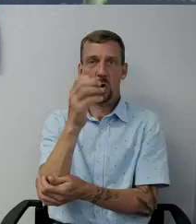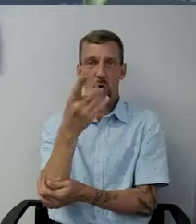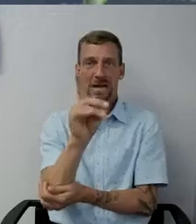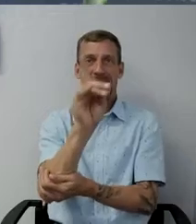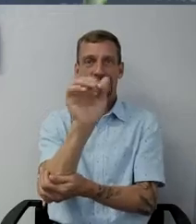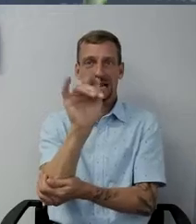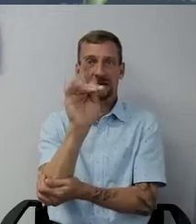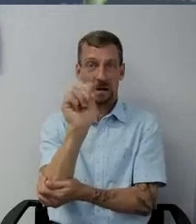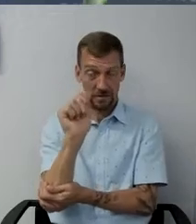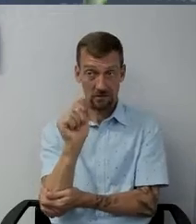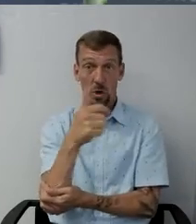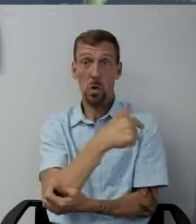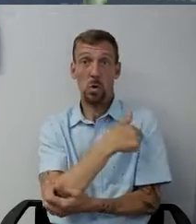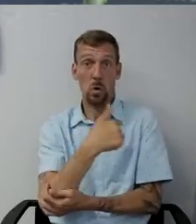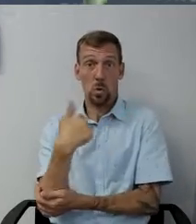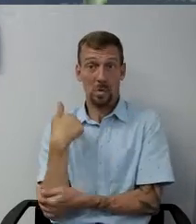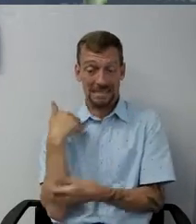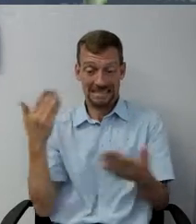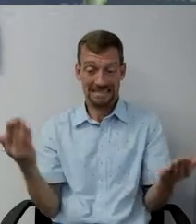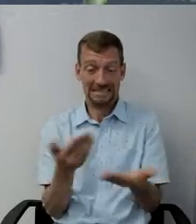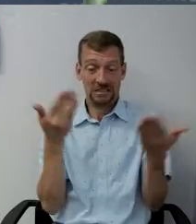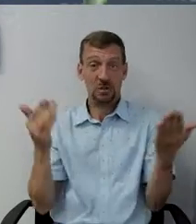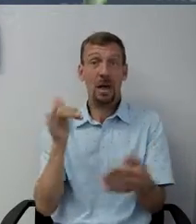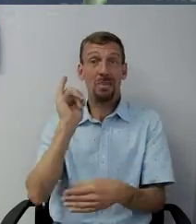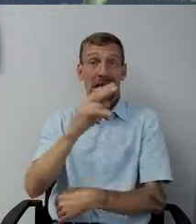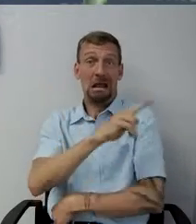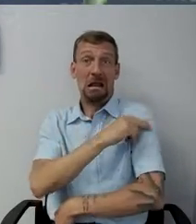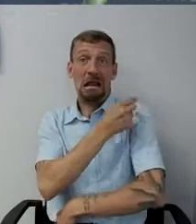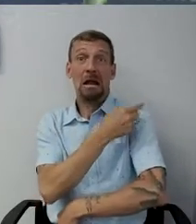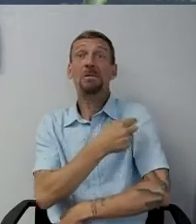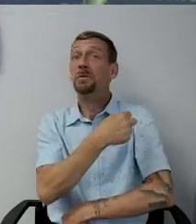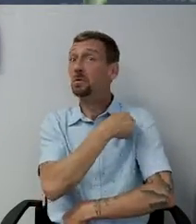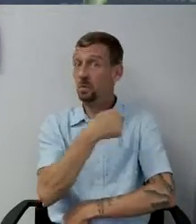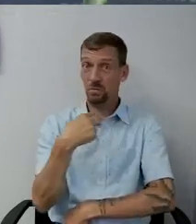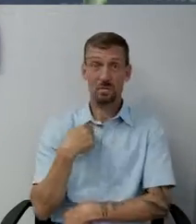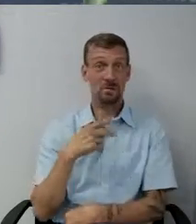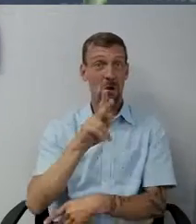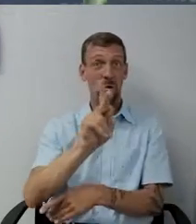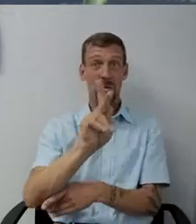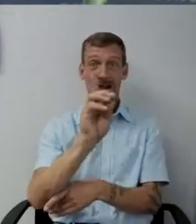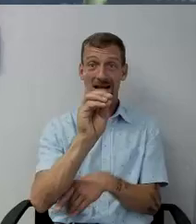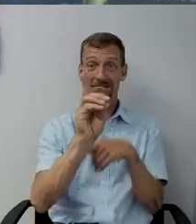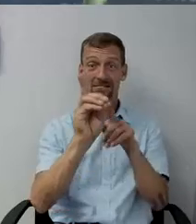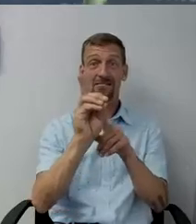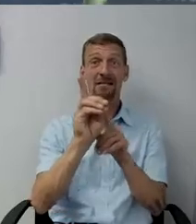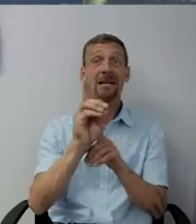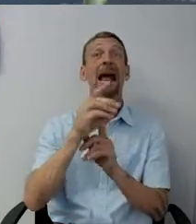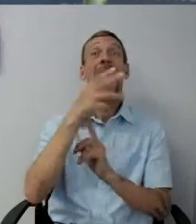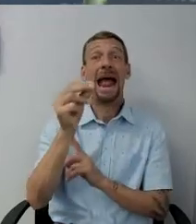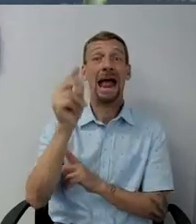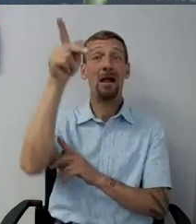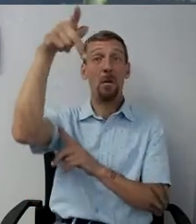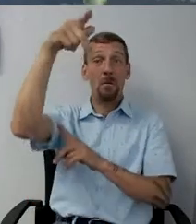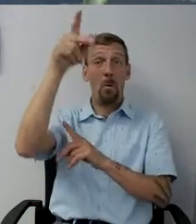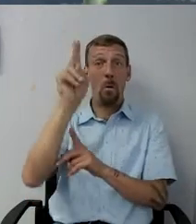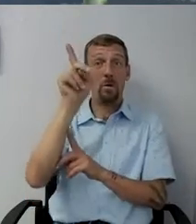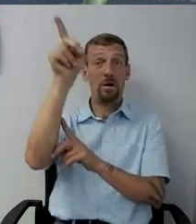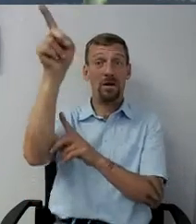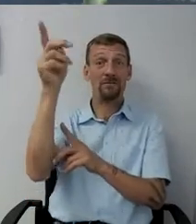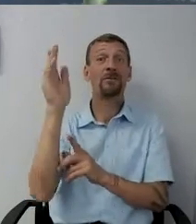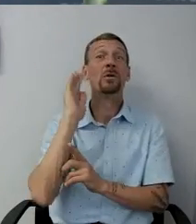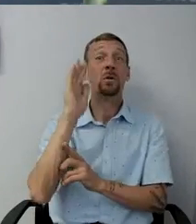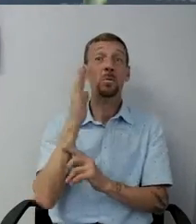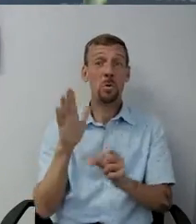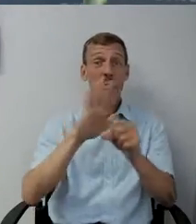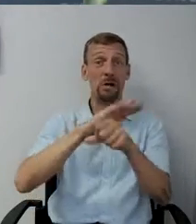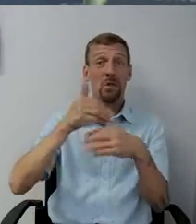the COVID population of Tulare County, it's entirely Kaweah Delta and Sierra View Hospital in Porterville. Tulare